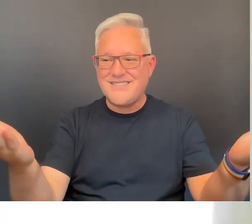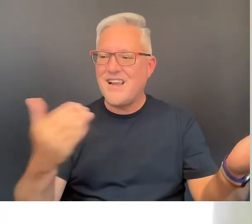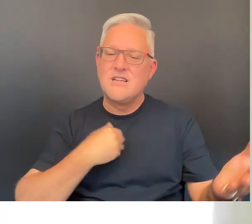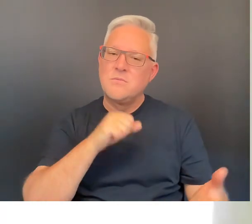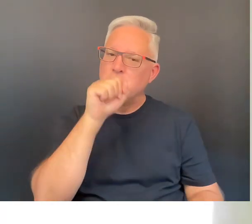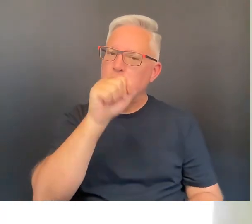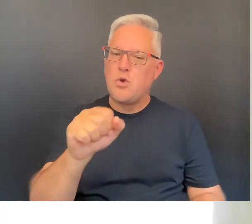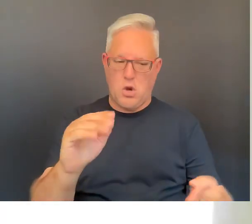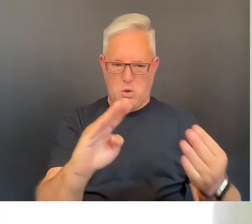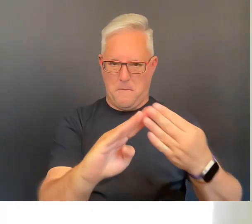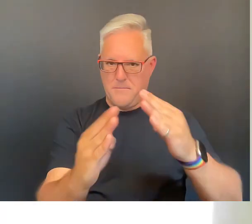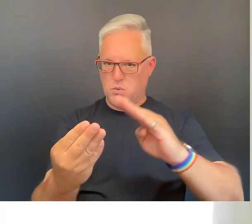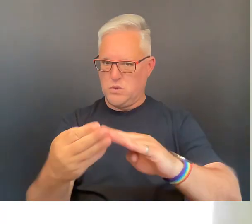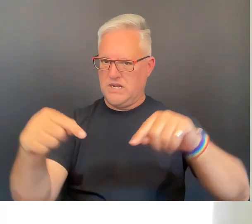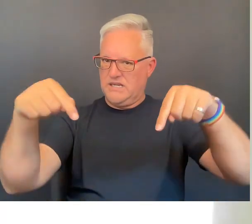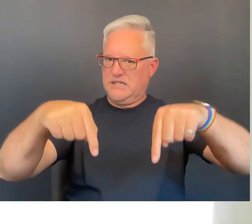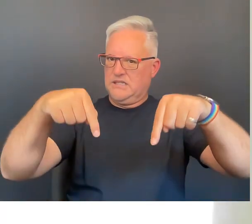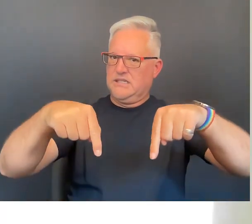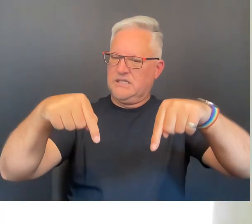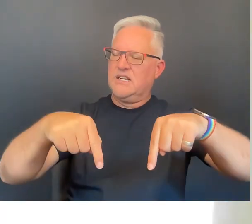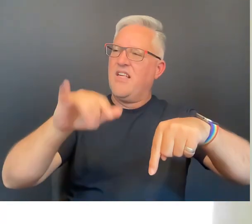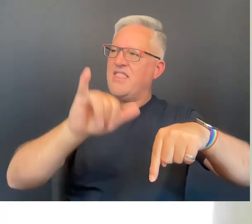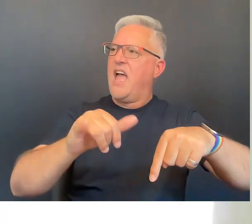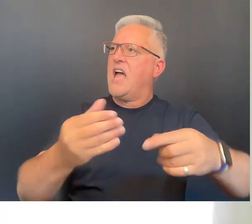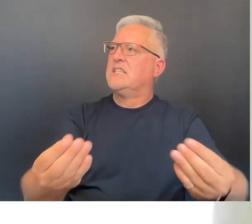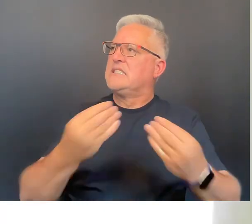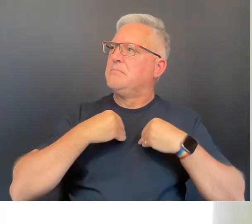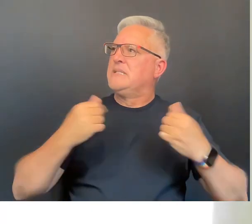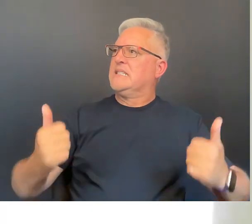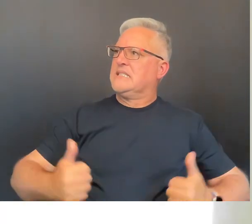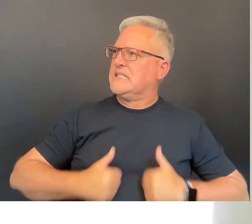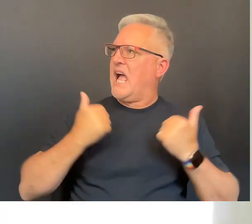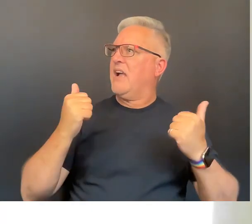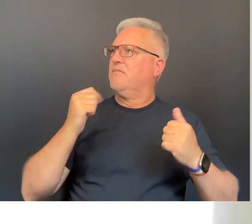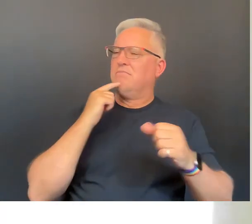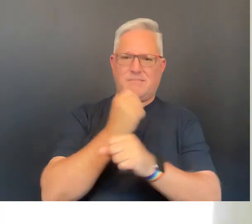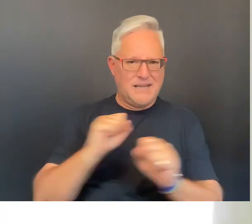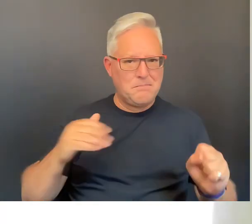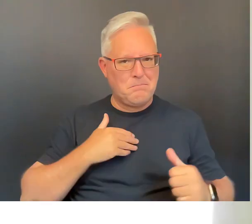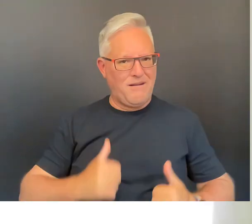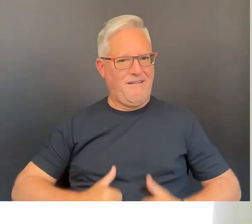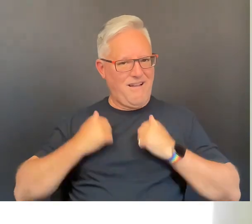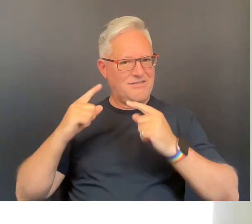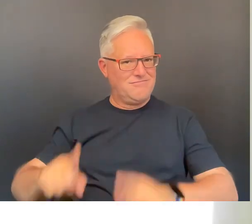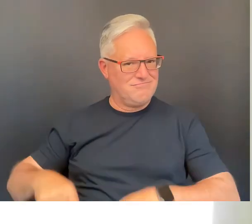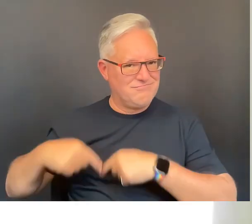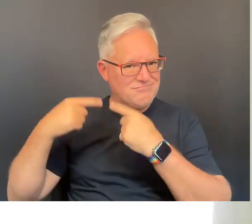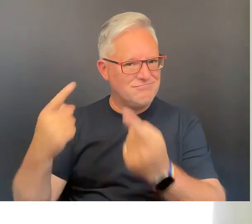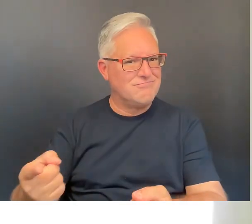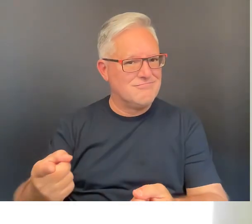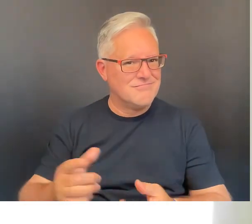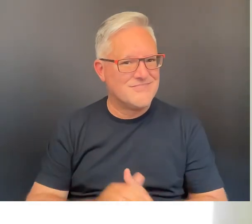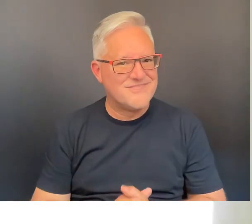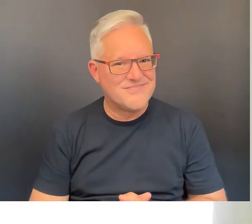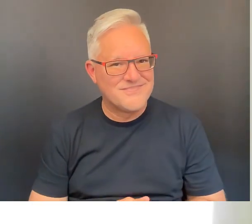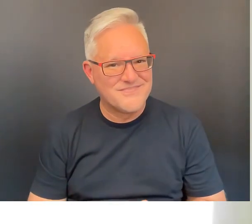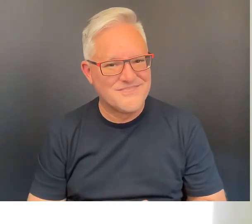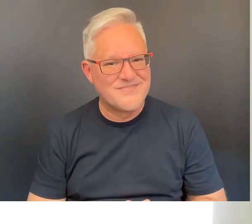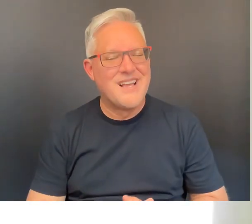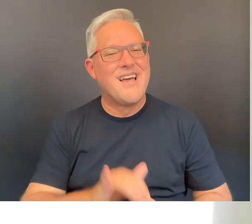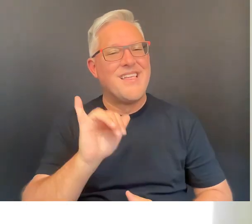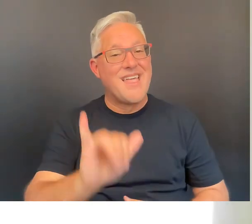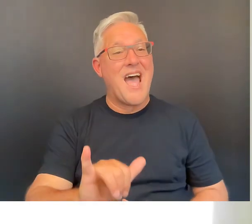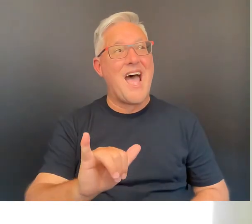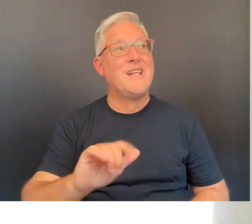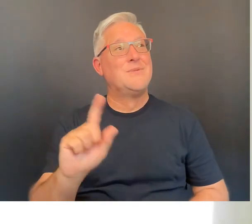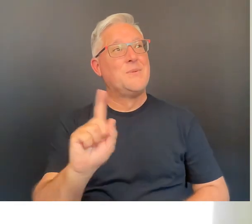community that has been my life-giving, lifesaver part through this whole journey. And so for me, that's where